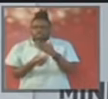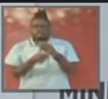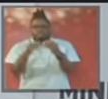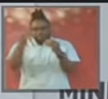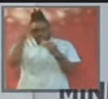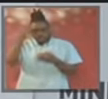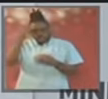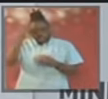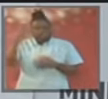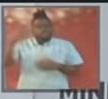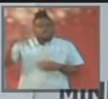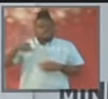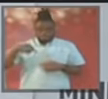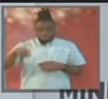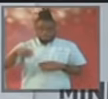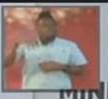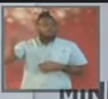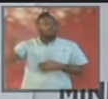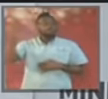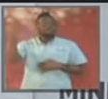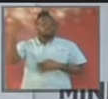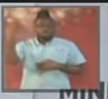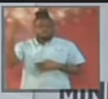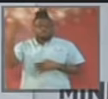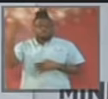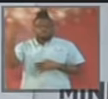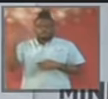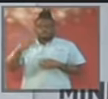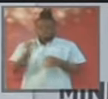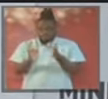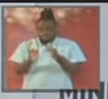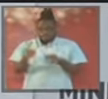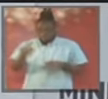emergency deployment based on immediate needs.